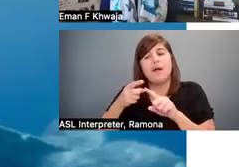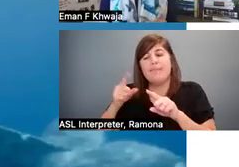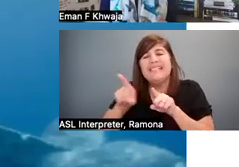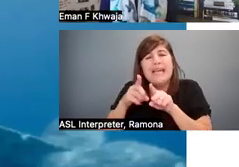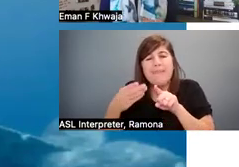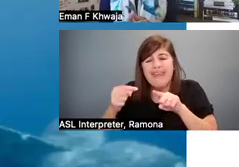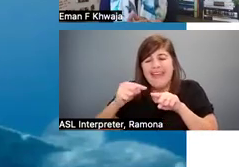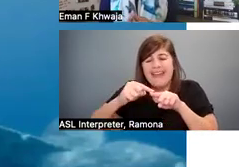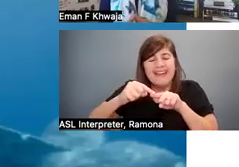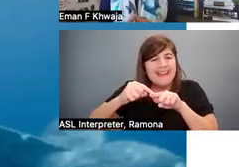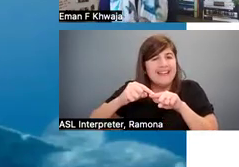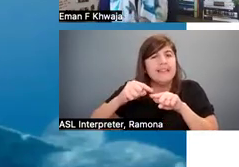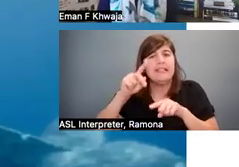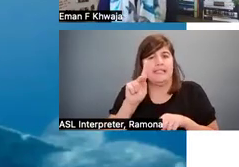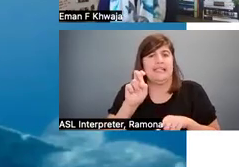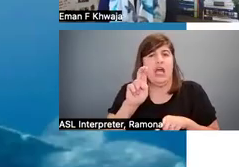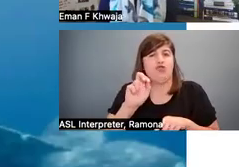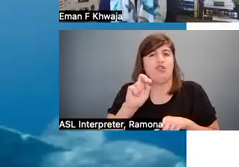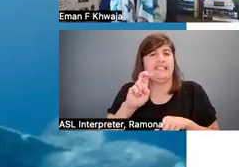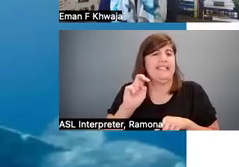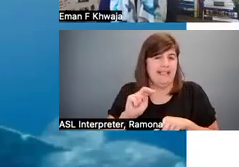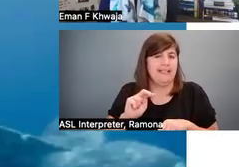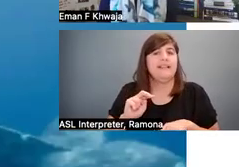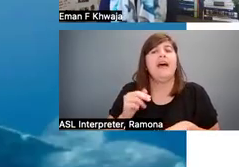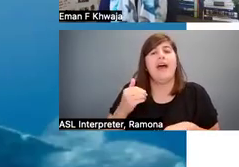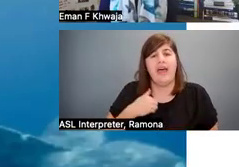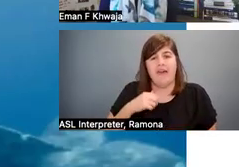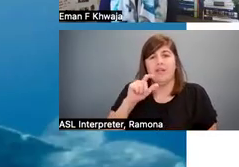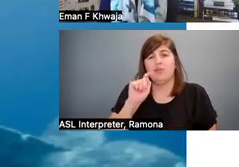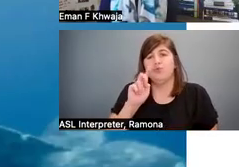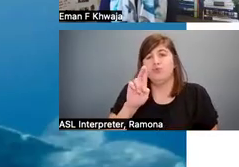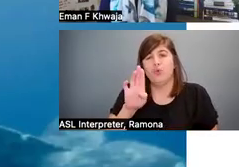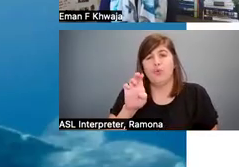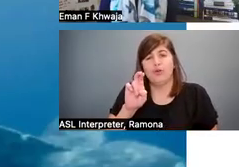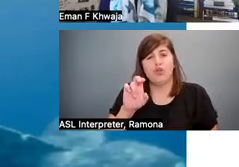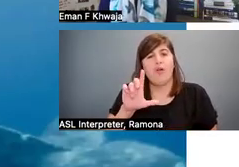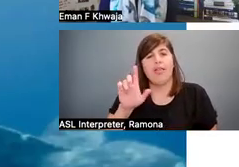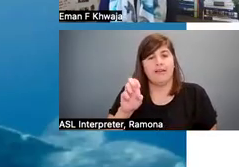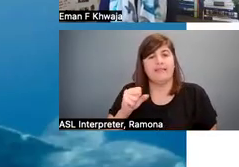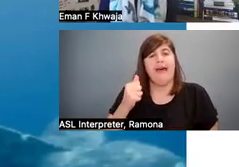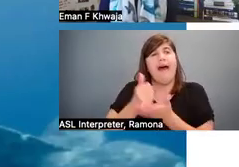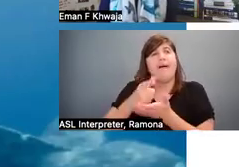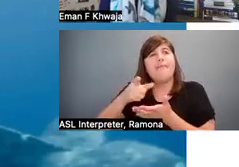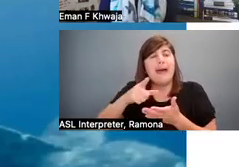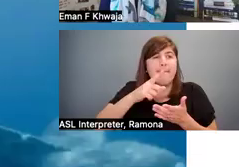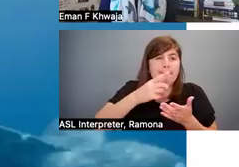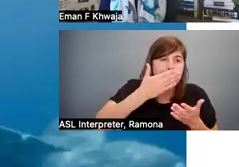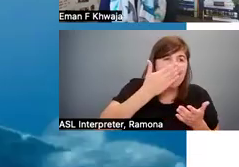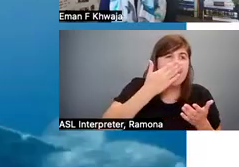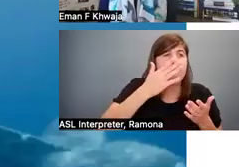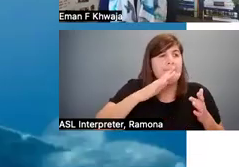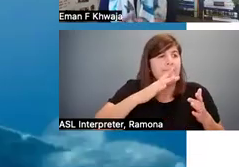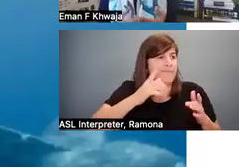got tubercles, which are these little bumps on their head and jaw. And inside those tubercles, they actually have whiskers that help them sense information about their